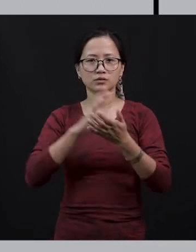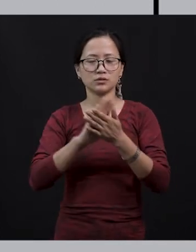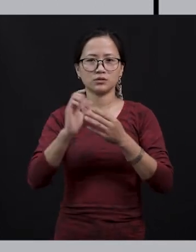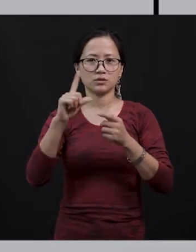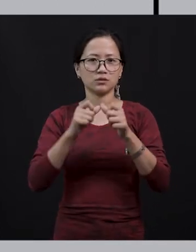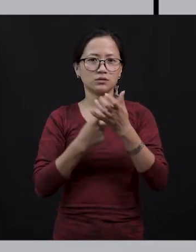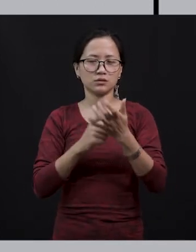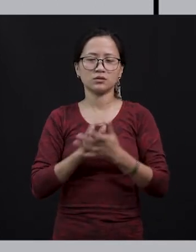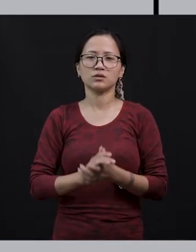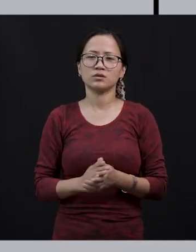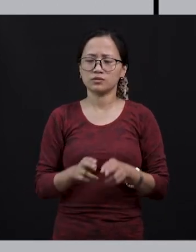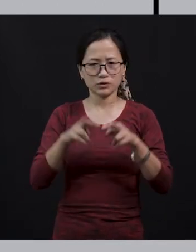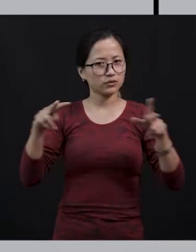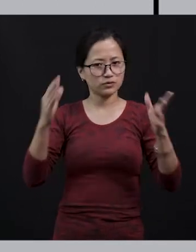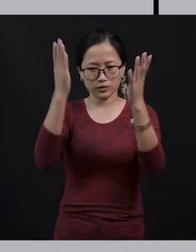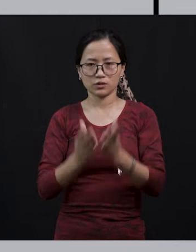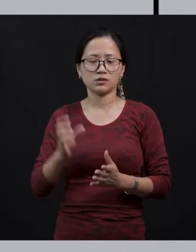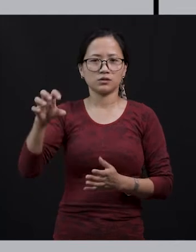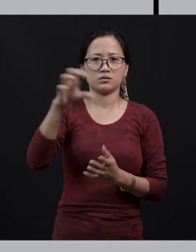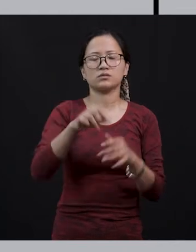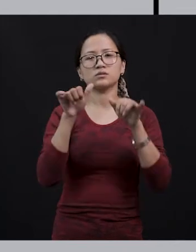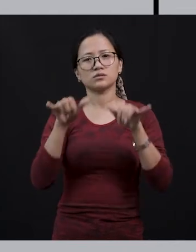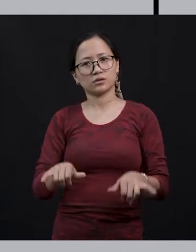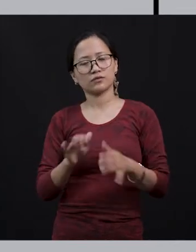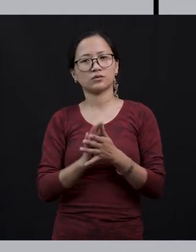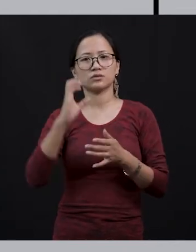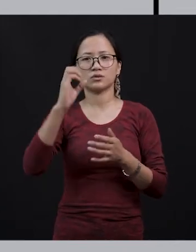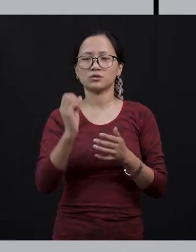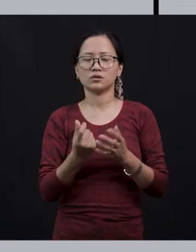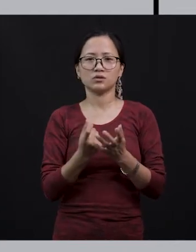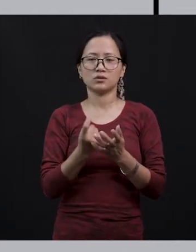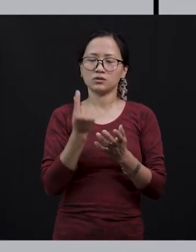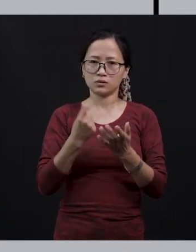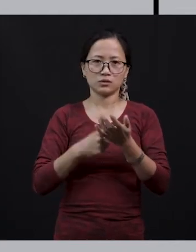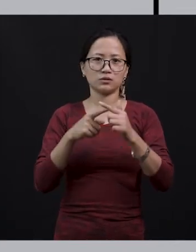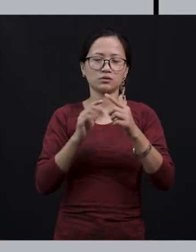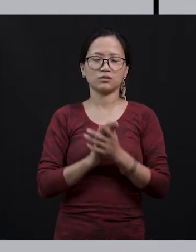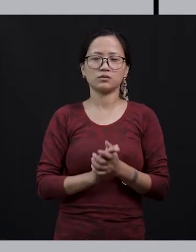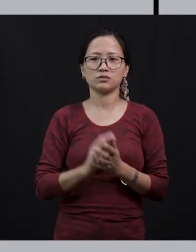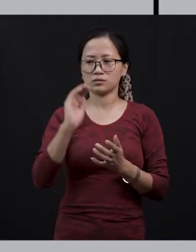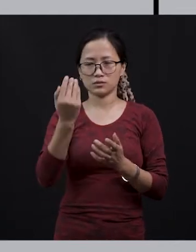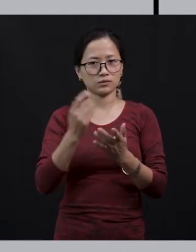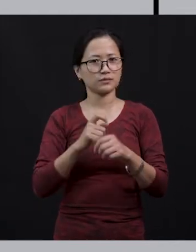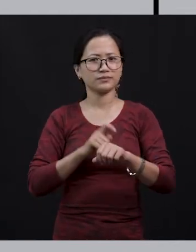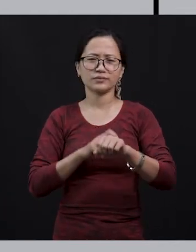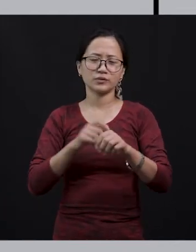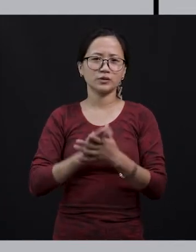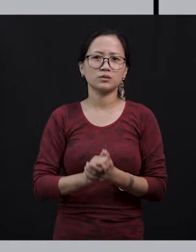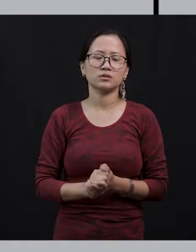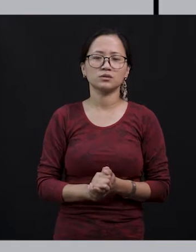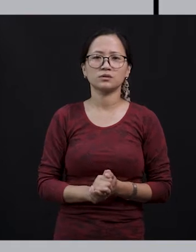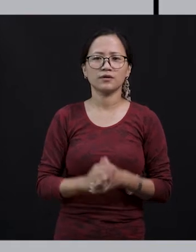a different country would just stay in a court for some time and write about only that king or only that period. So this